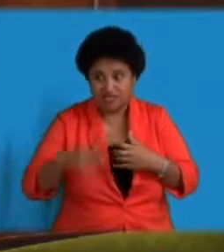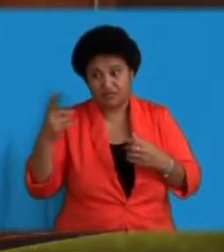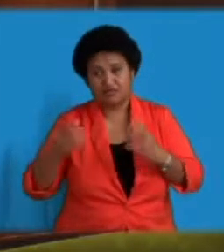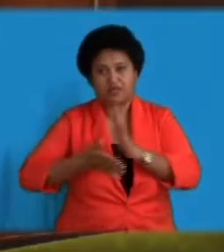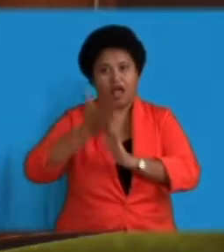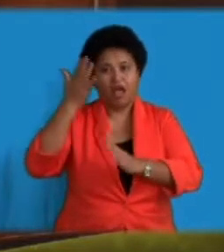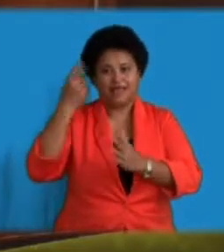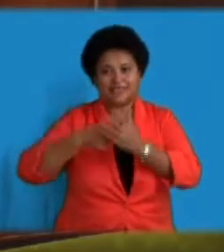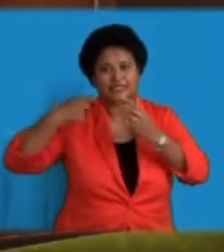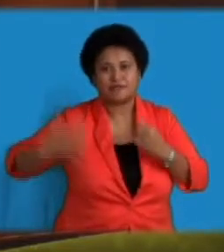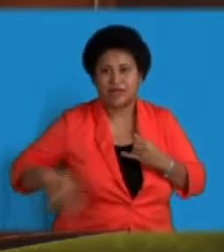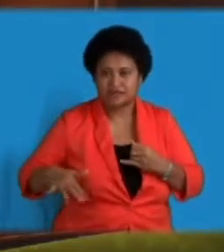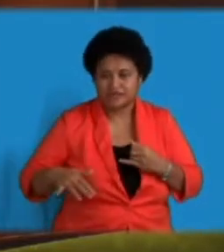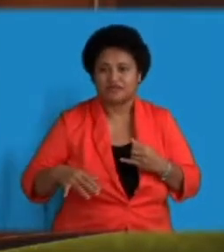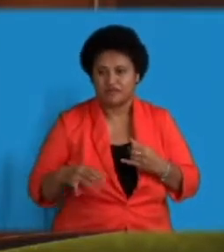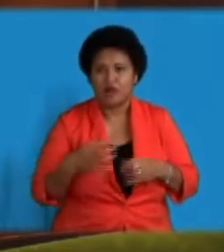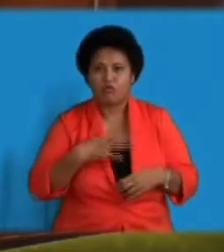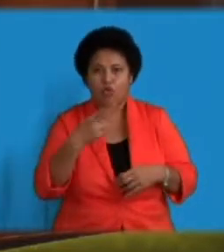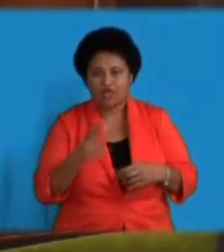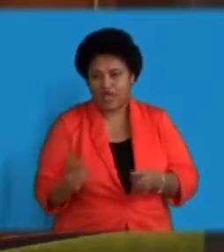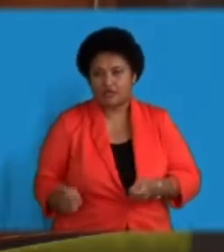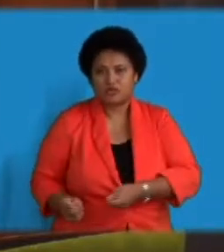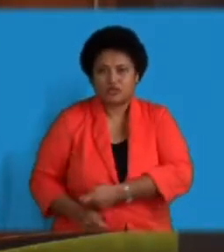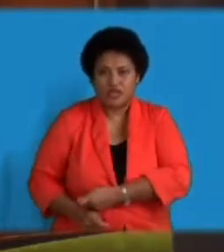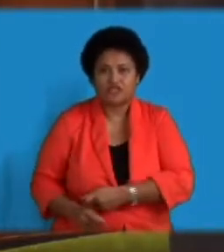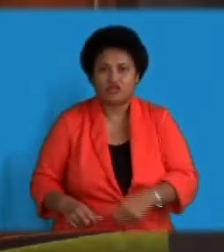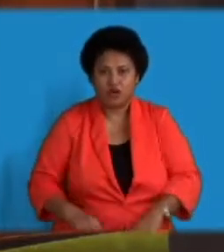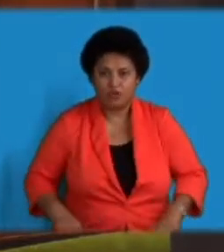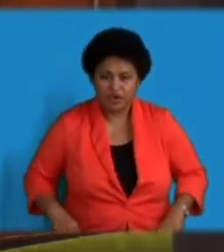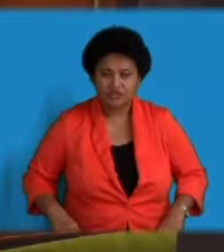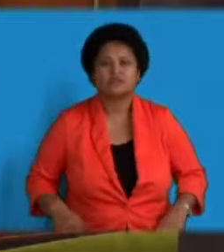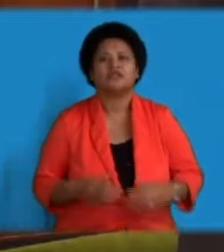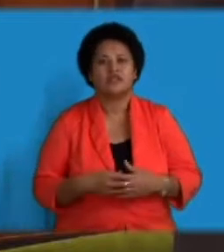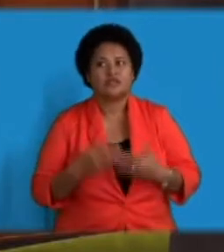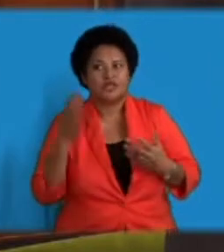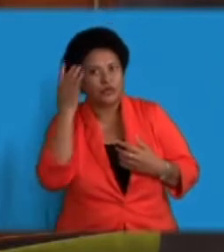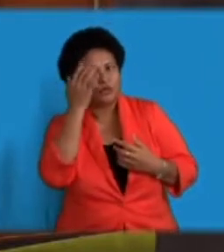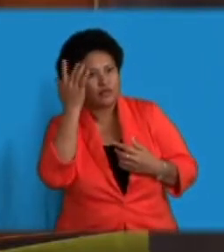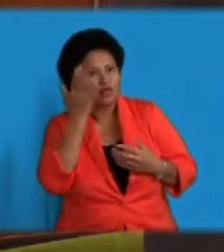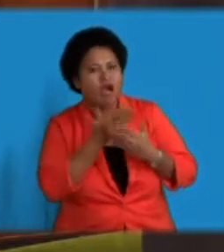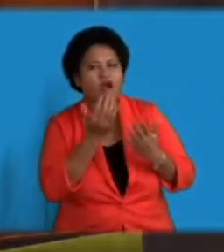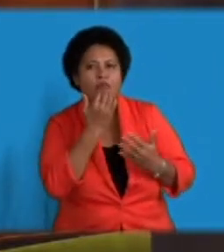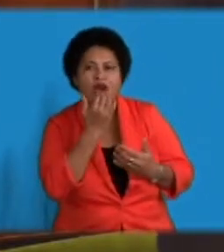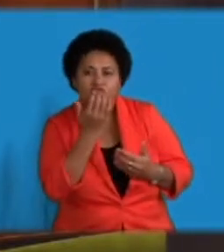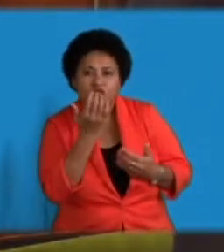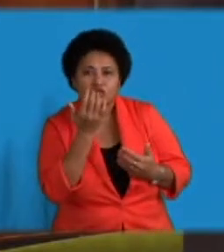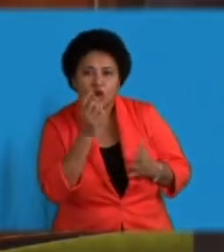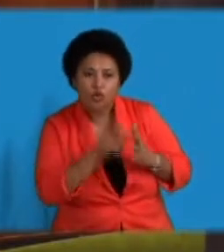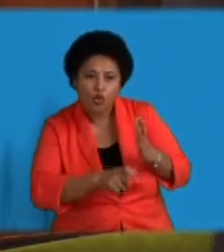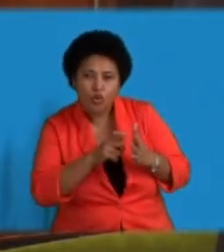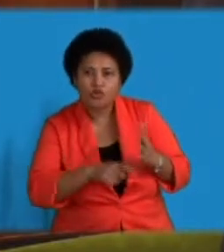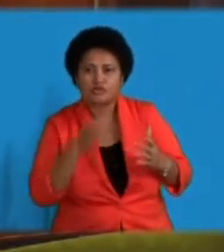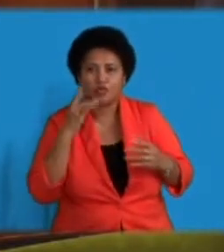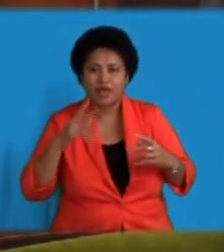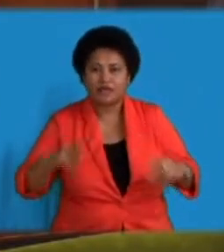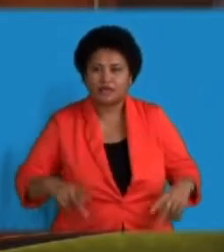cost associated with having a transplant. Also nearly impossible is to calculate the cost to society when dialysis stops patients from